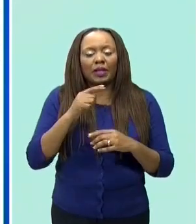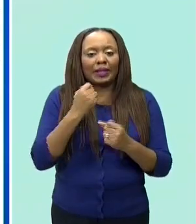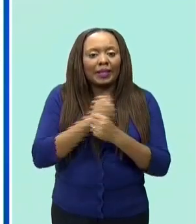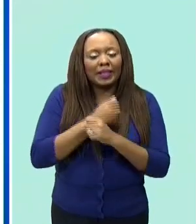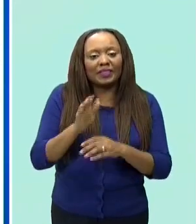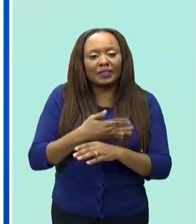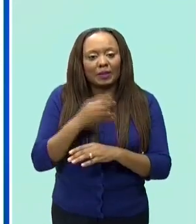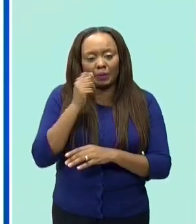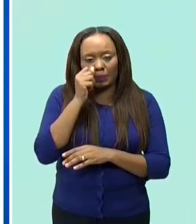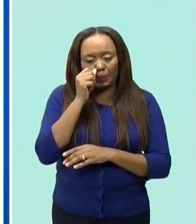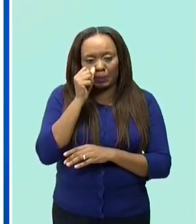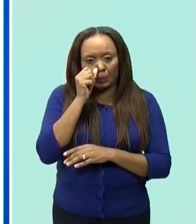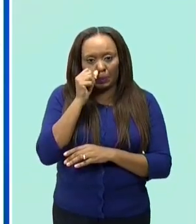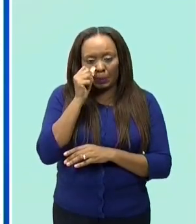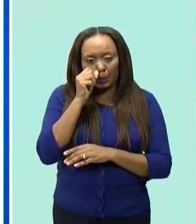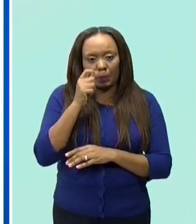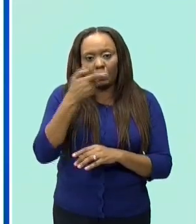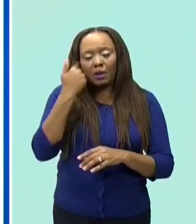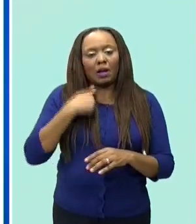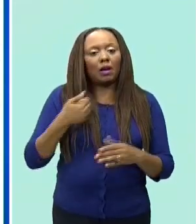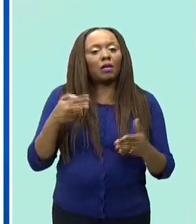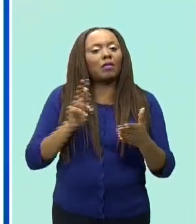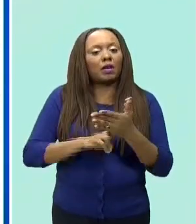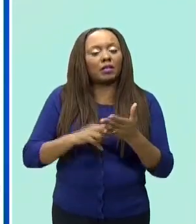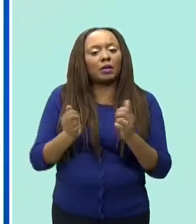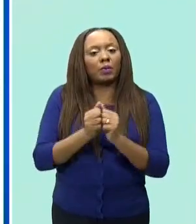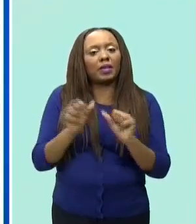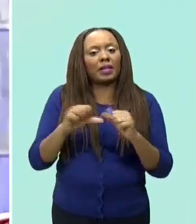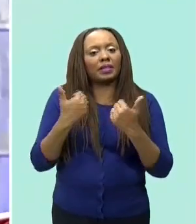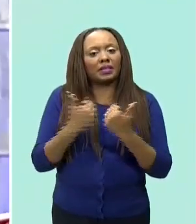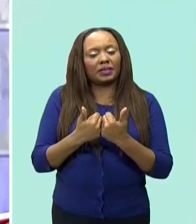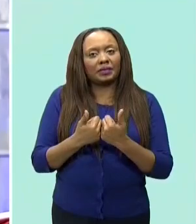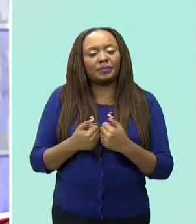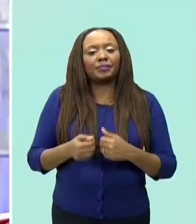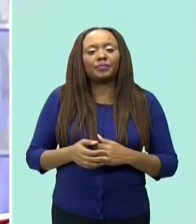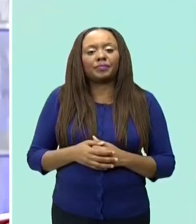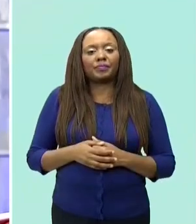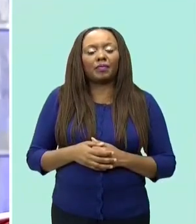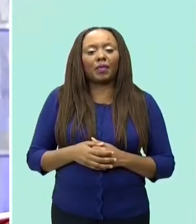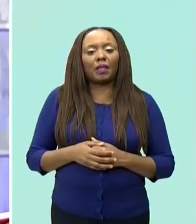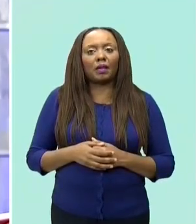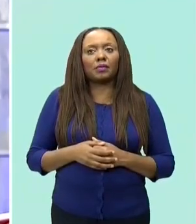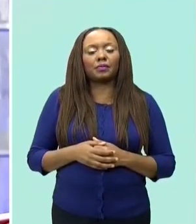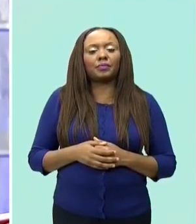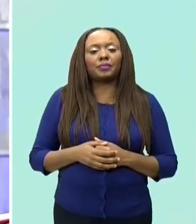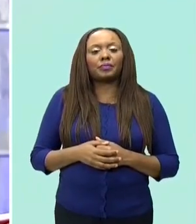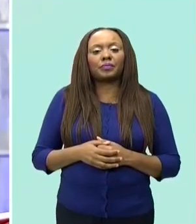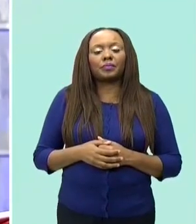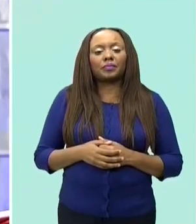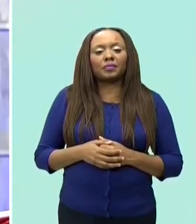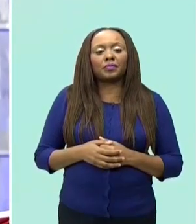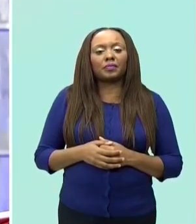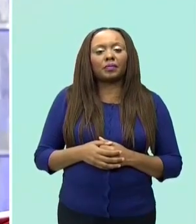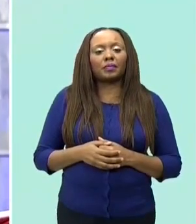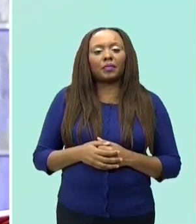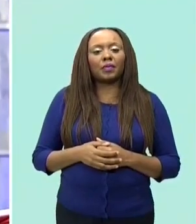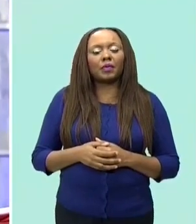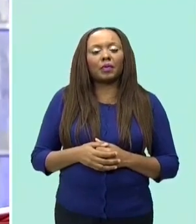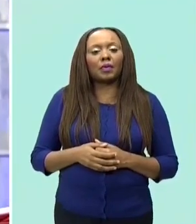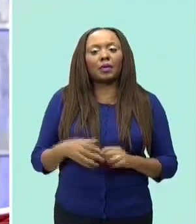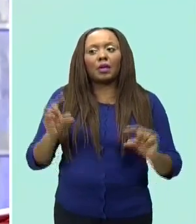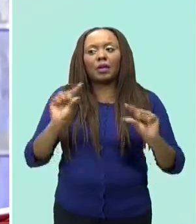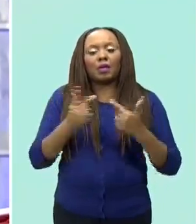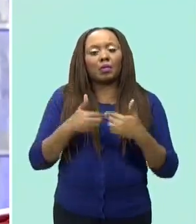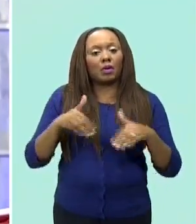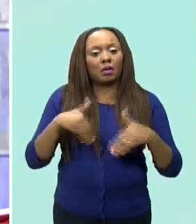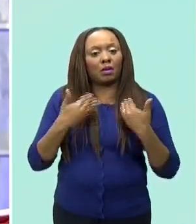and stuff like that, because I am registered with a copyright agency. Mr. Killer, who has exploded onto the international... A group of young